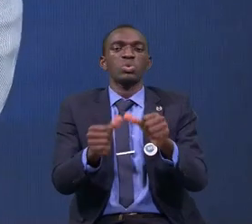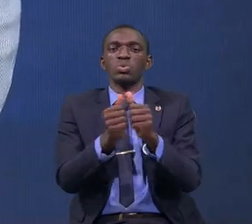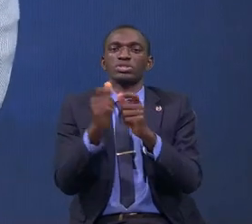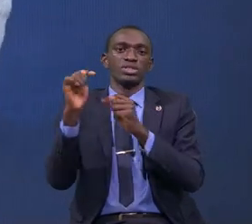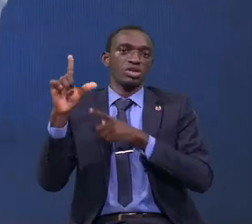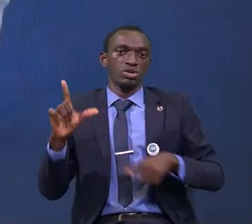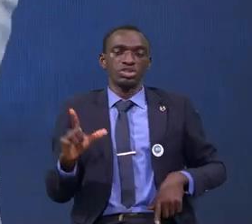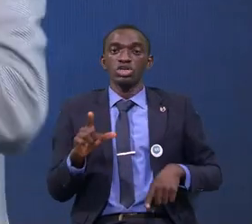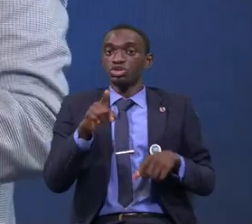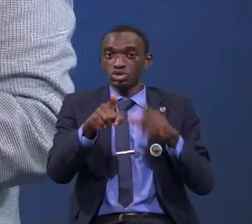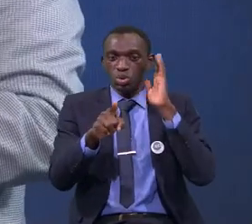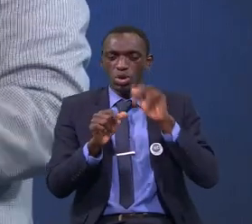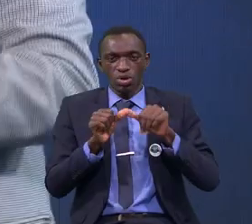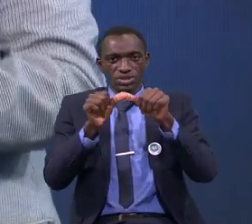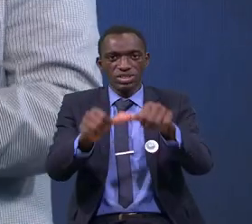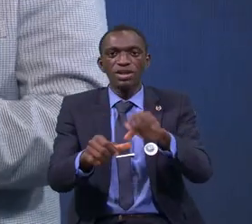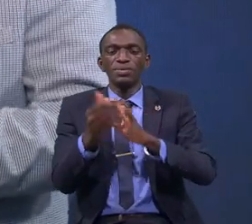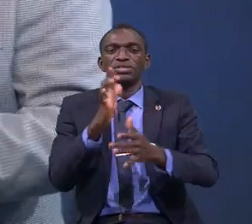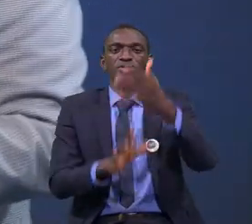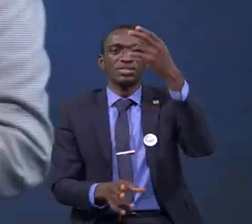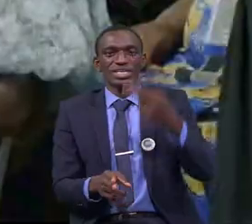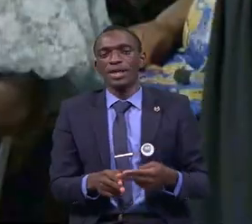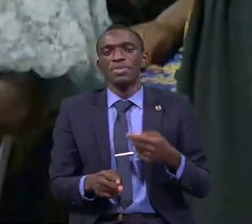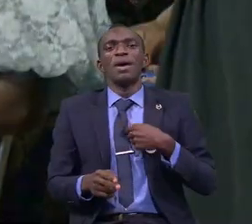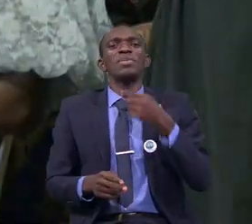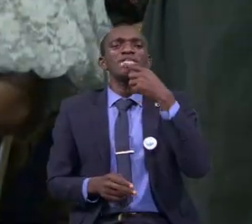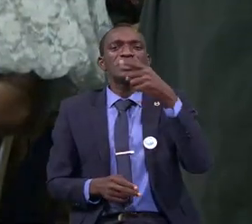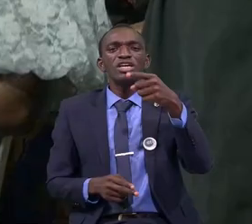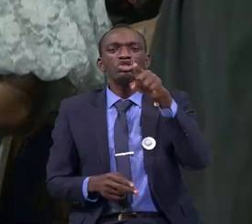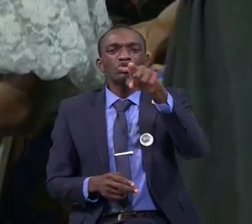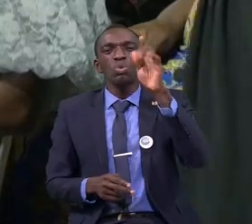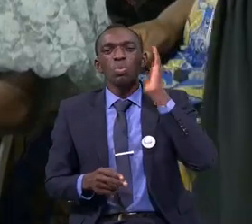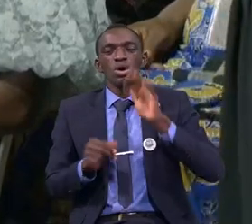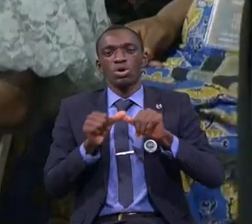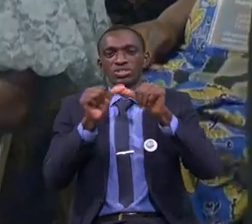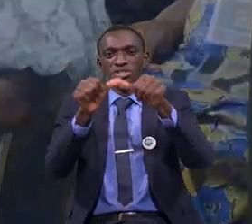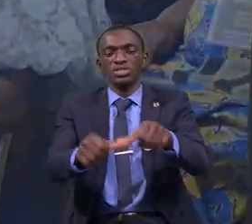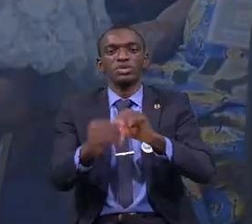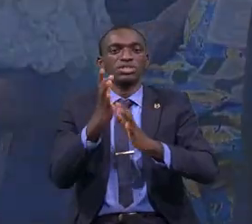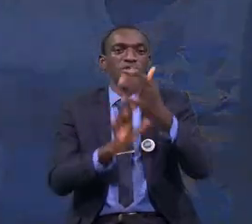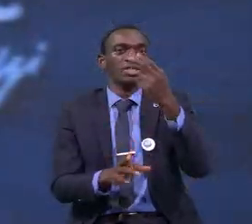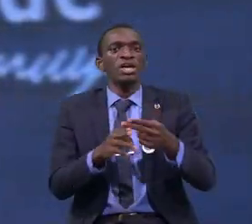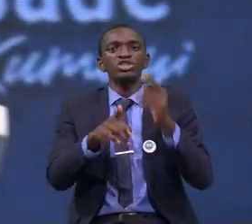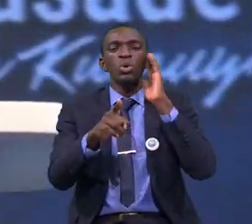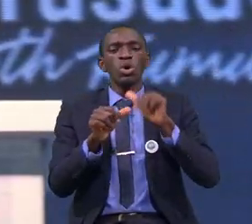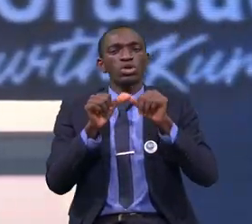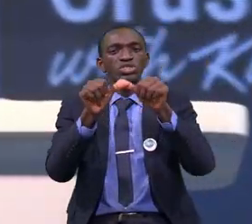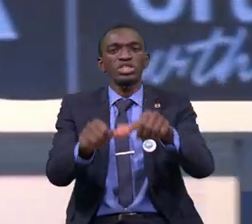You will continue. I said you will continue. You'll continue the salvation of the